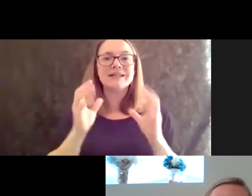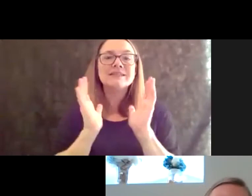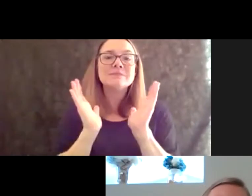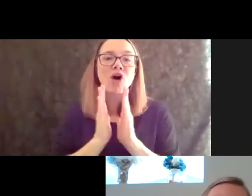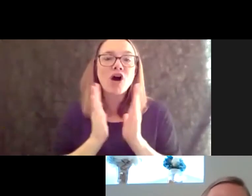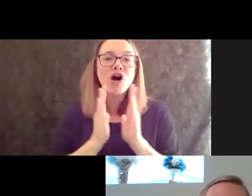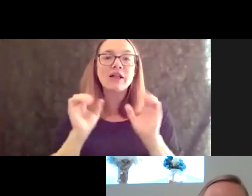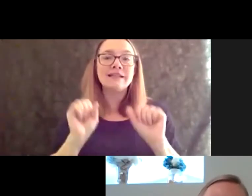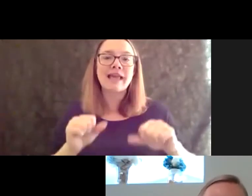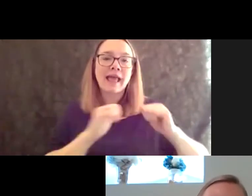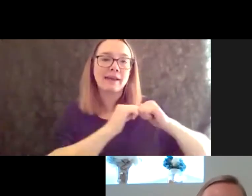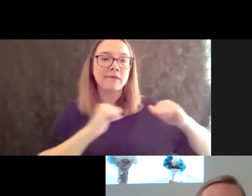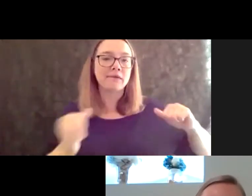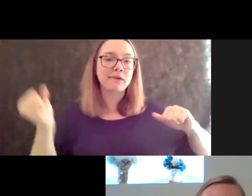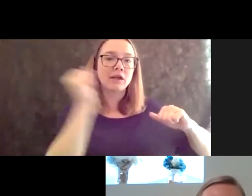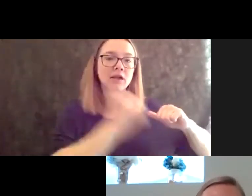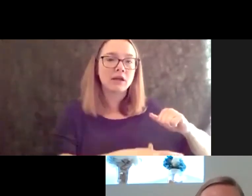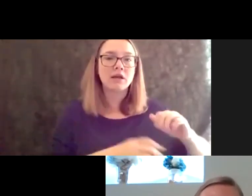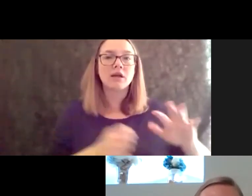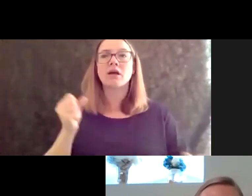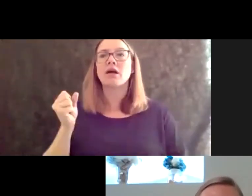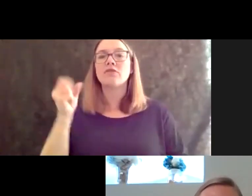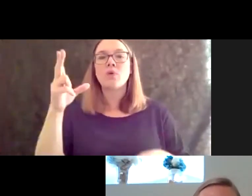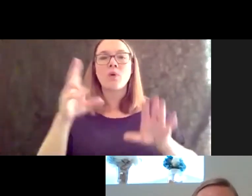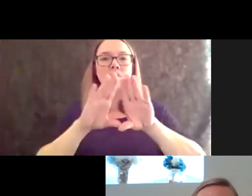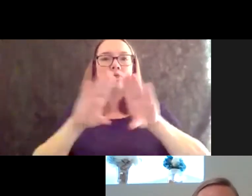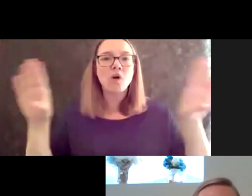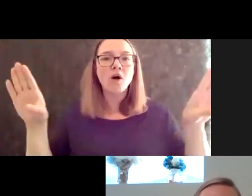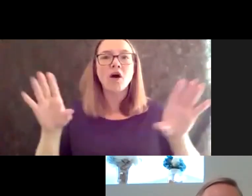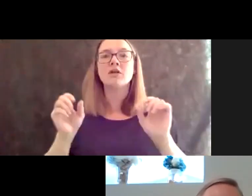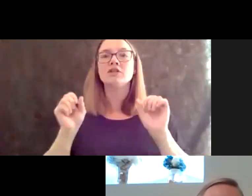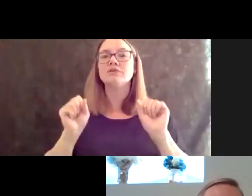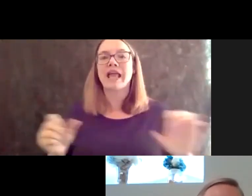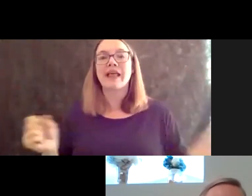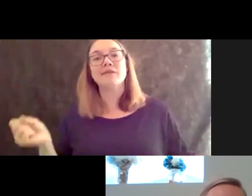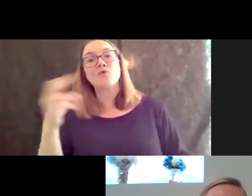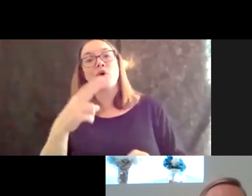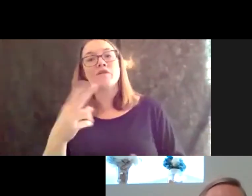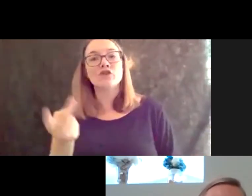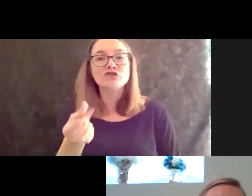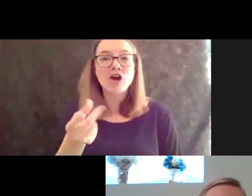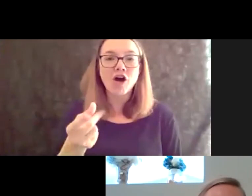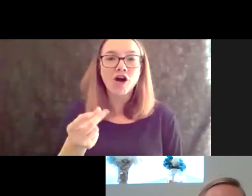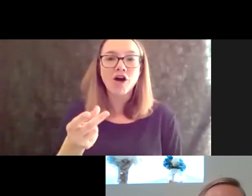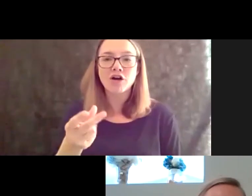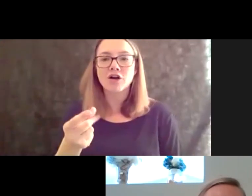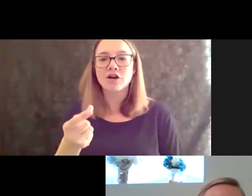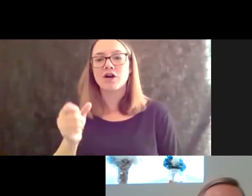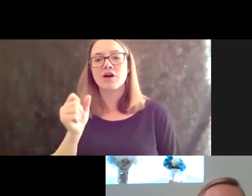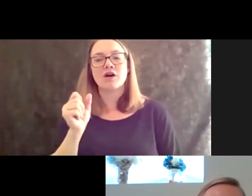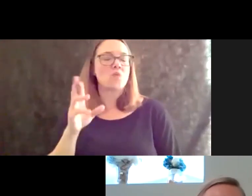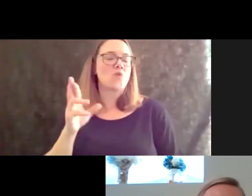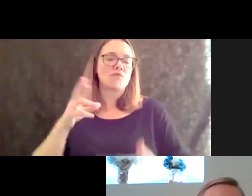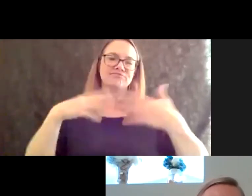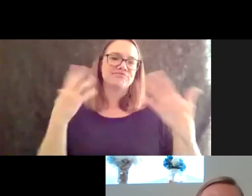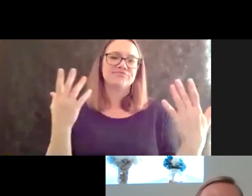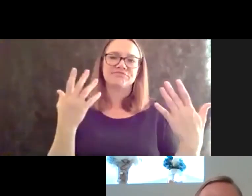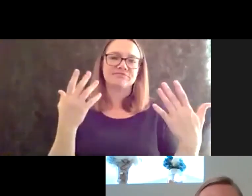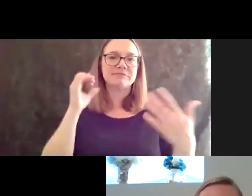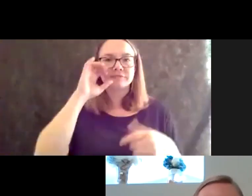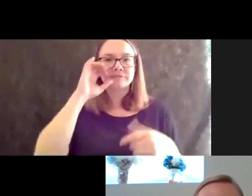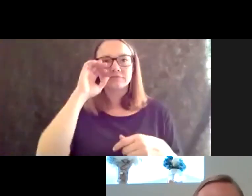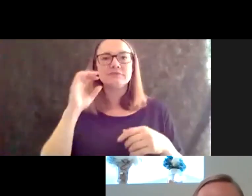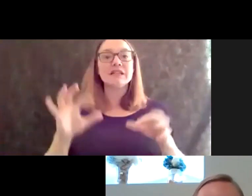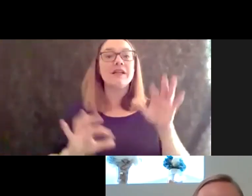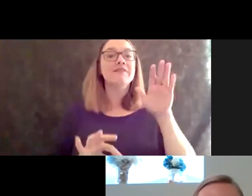bounce it around against the wall. You could play catch with someone. If you see a dog, you could go play catch with the dog. So I think finding and